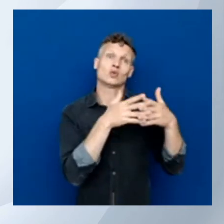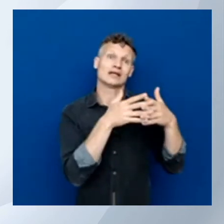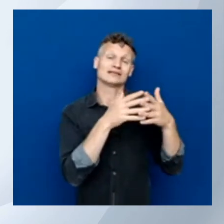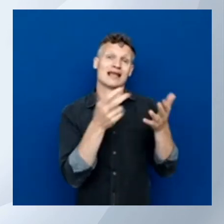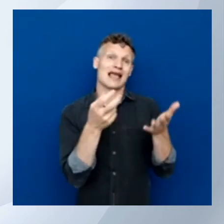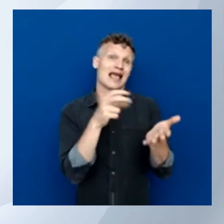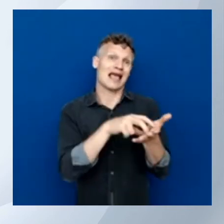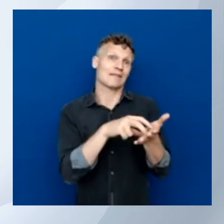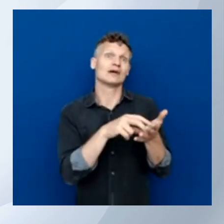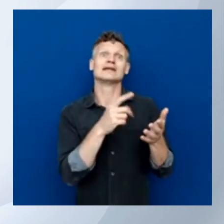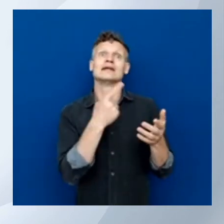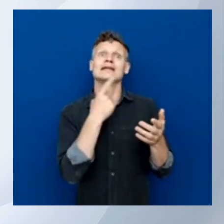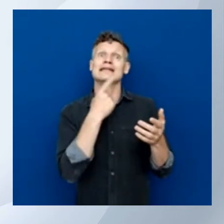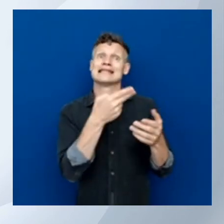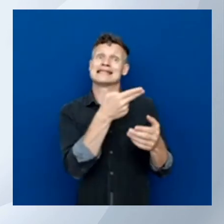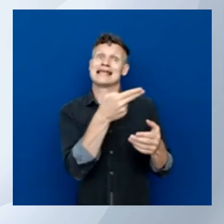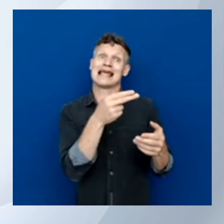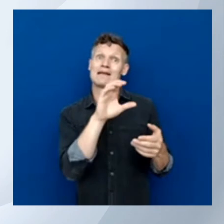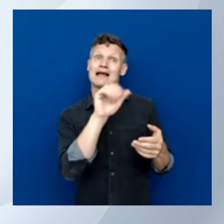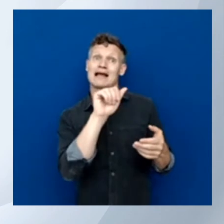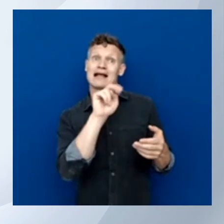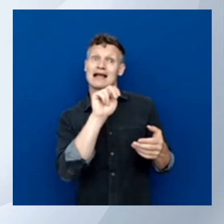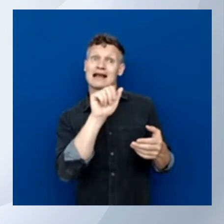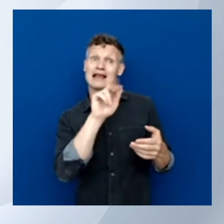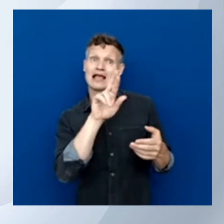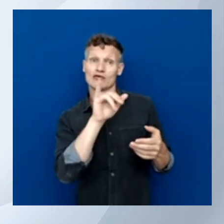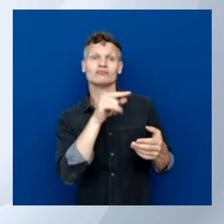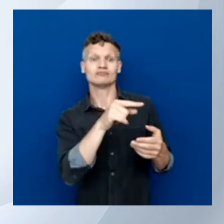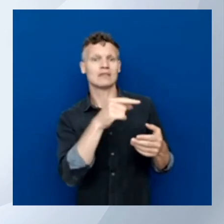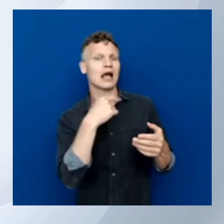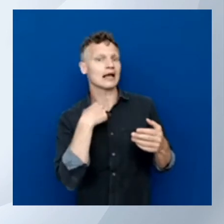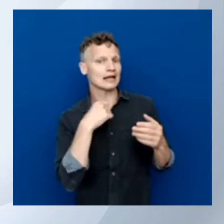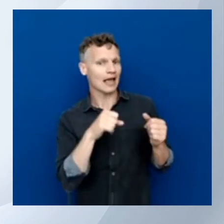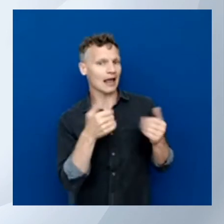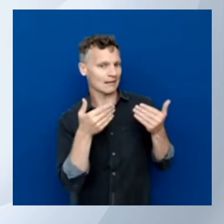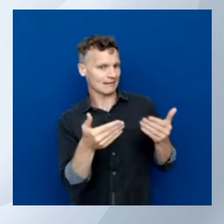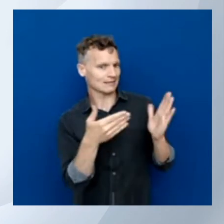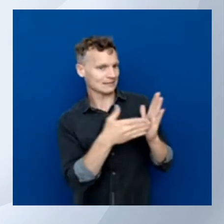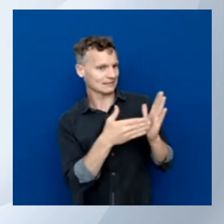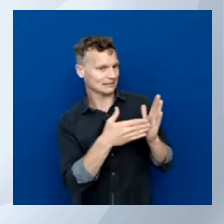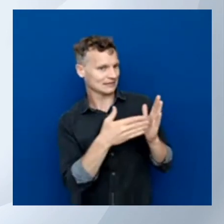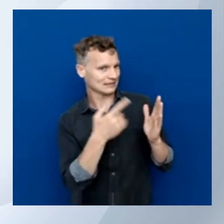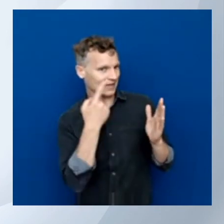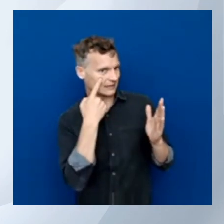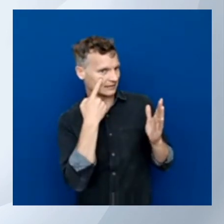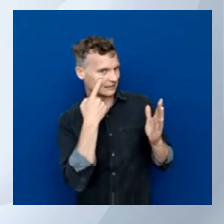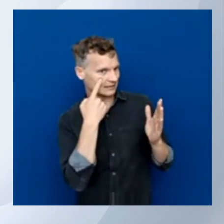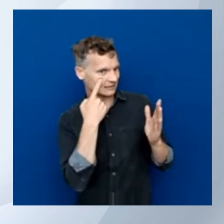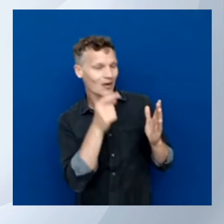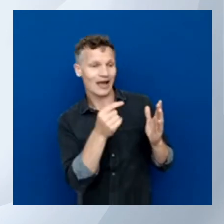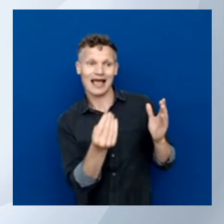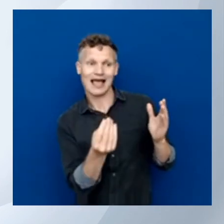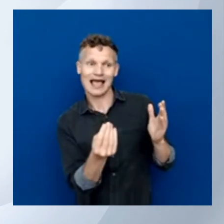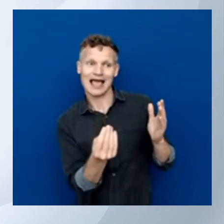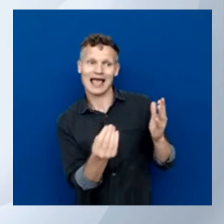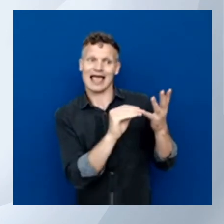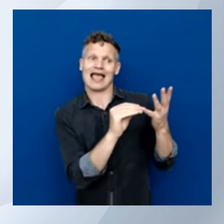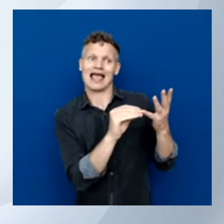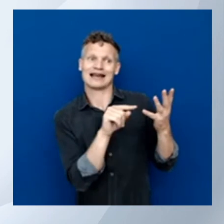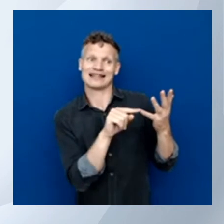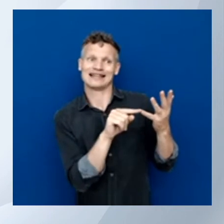Canary, meaning I can test that. It then adds the West US Canary resource